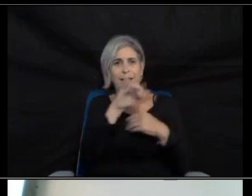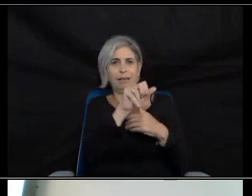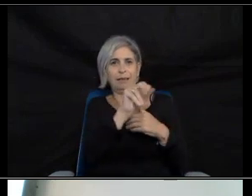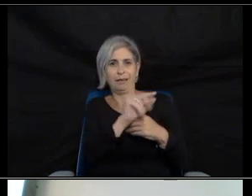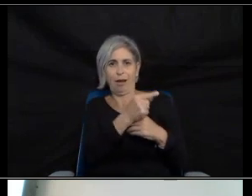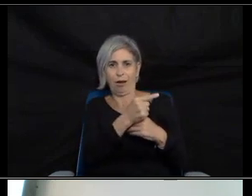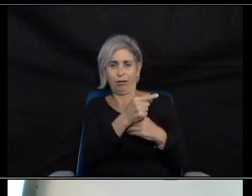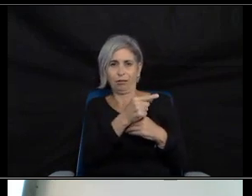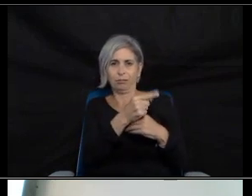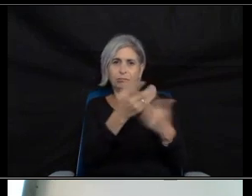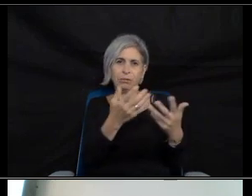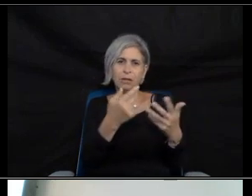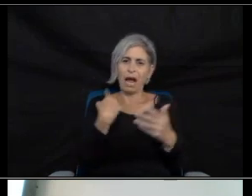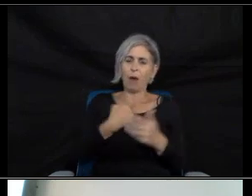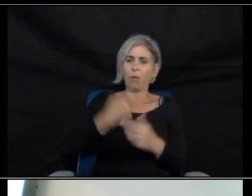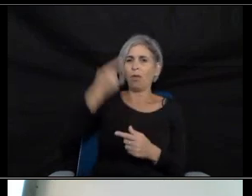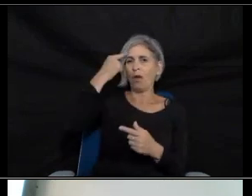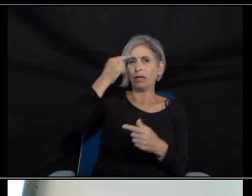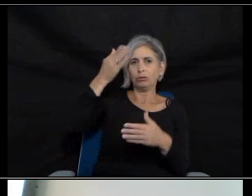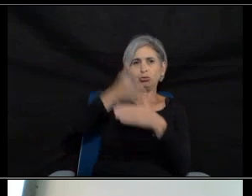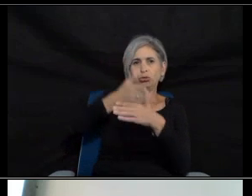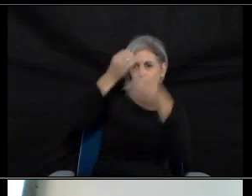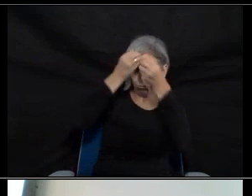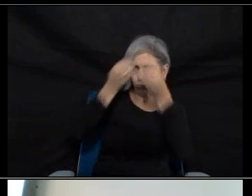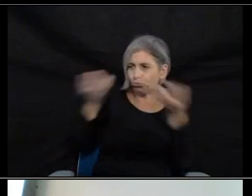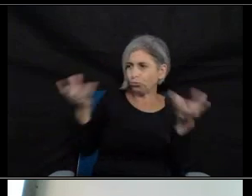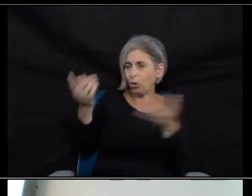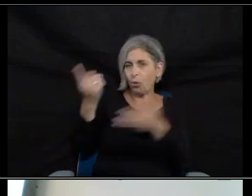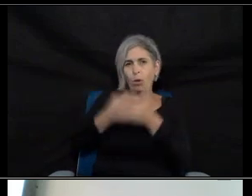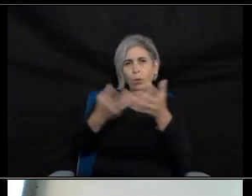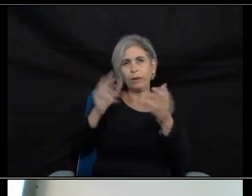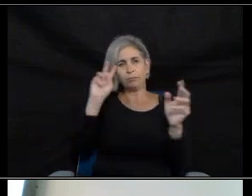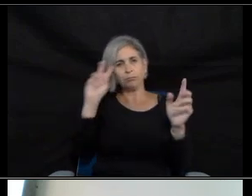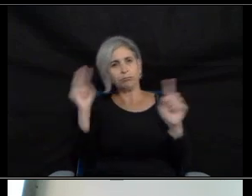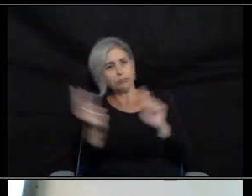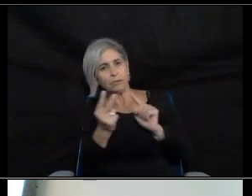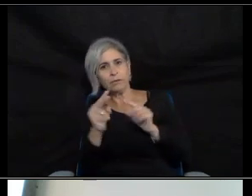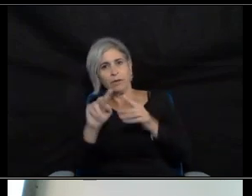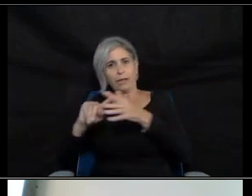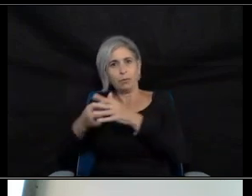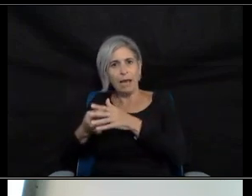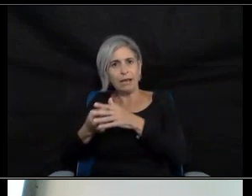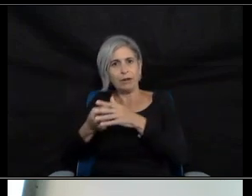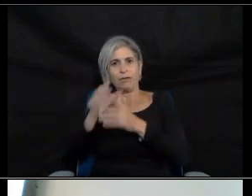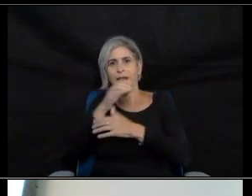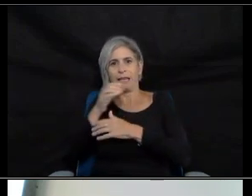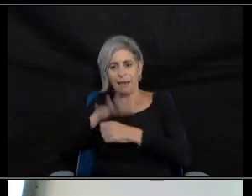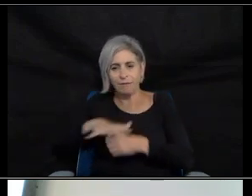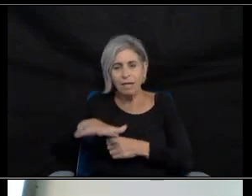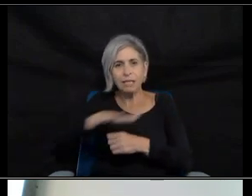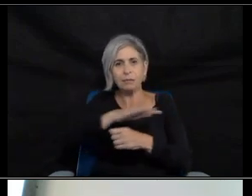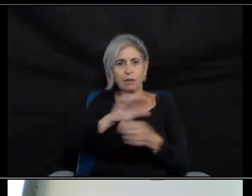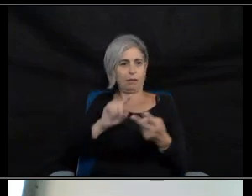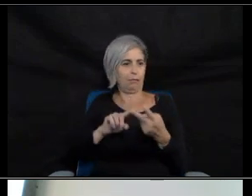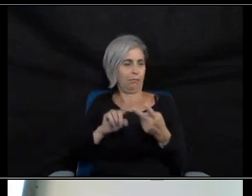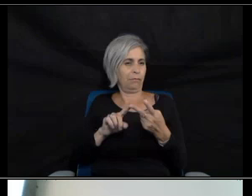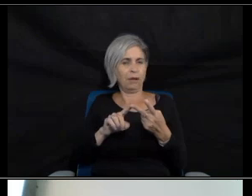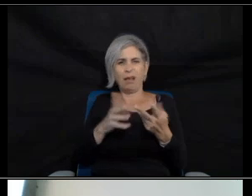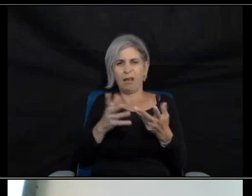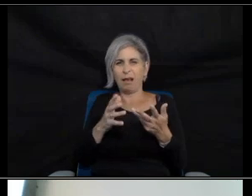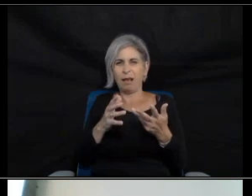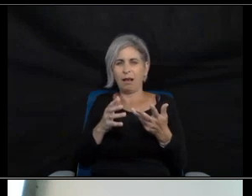own individual thoughts of what we would want for the incubator, the cafe space, and